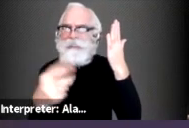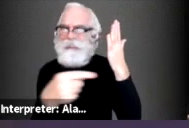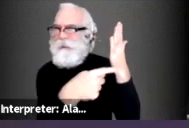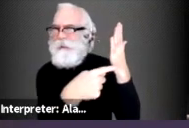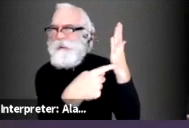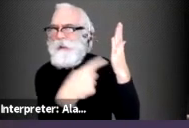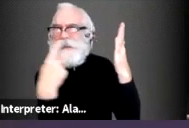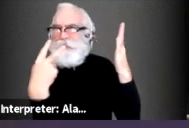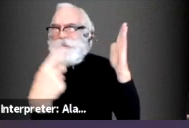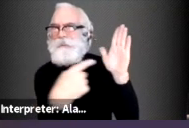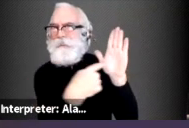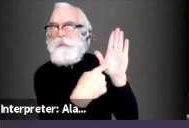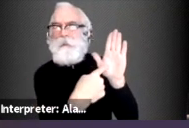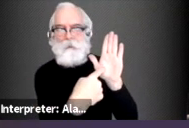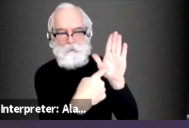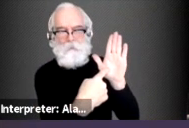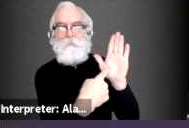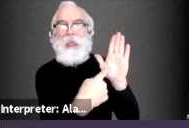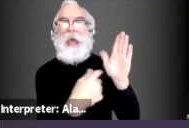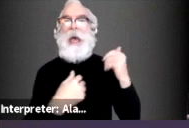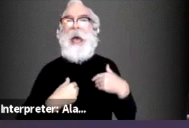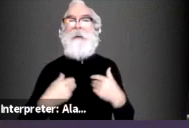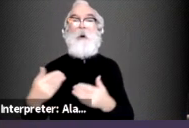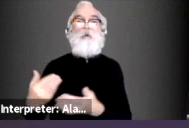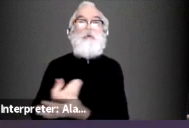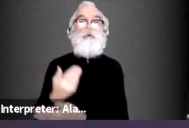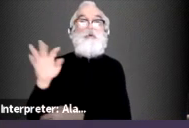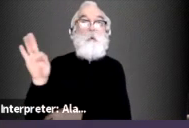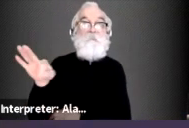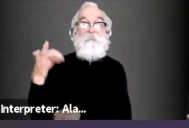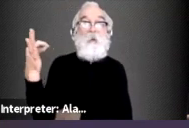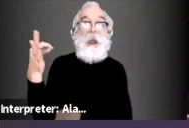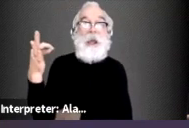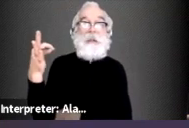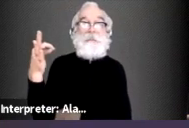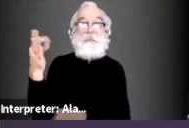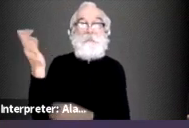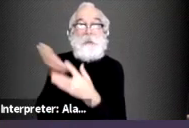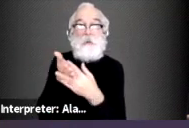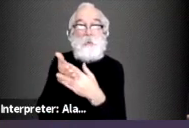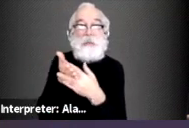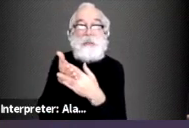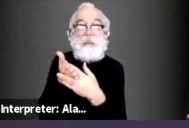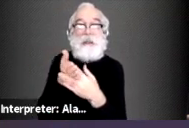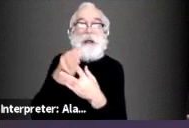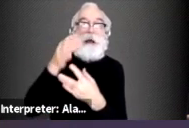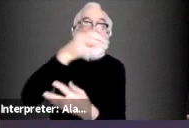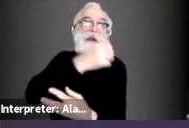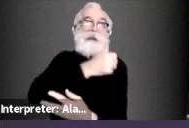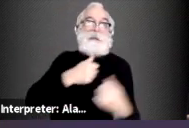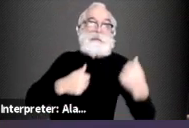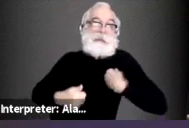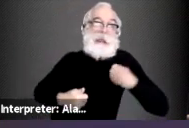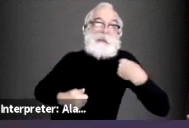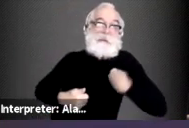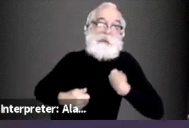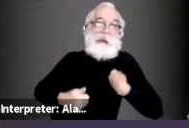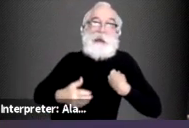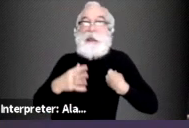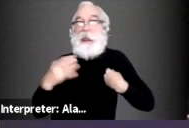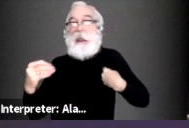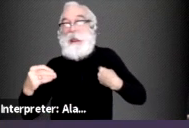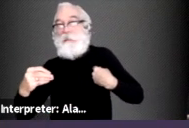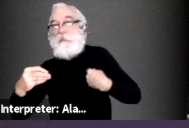can see we've got New France sandwiched up between the Canadian colonies and then the